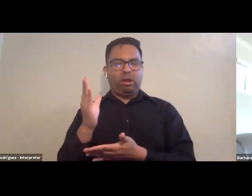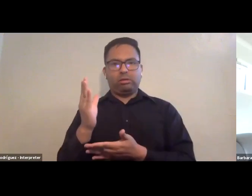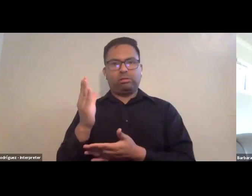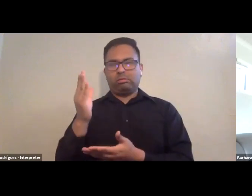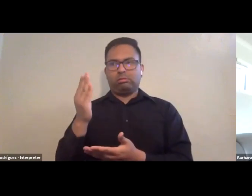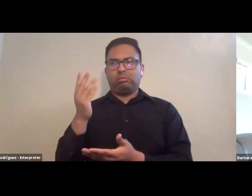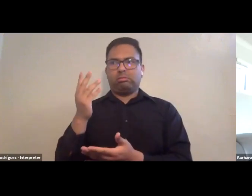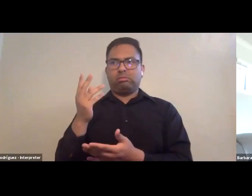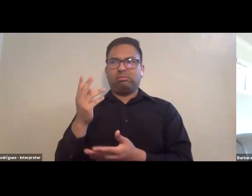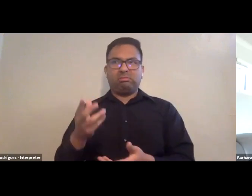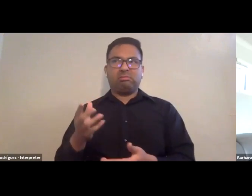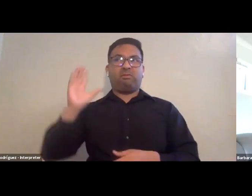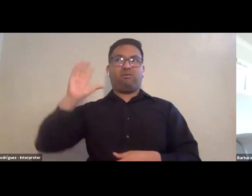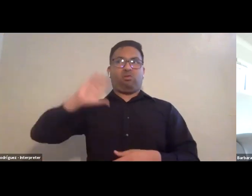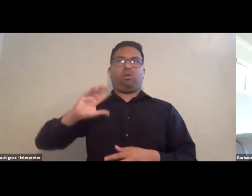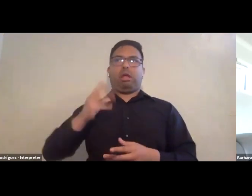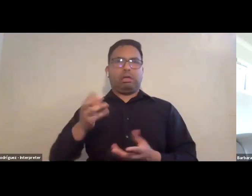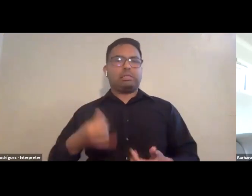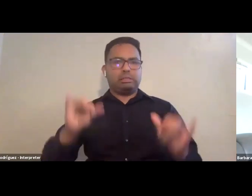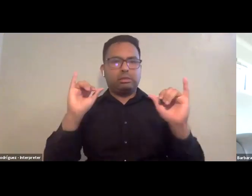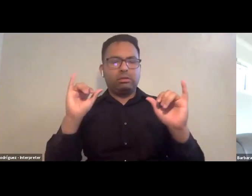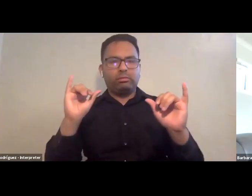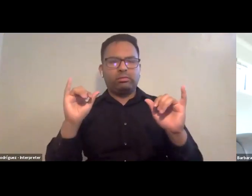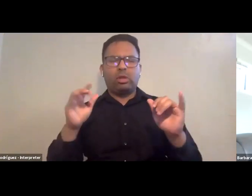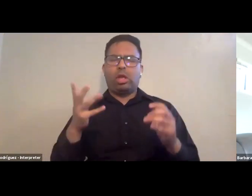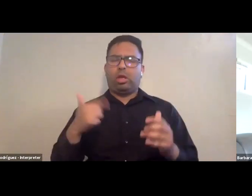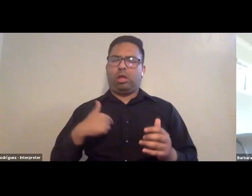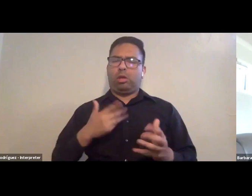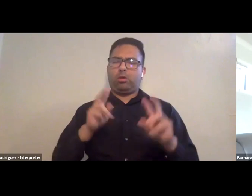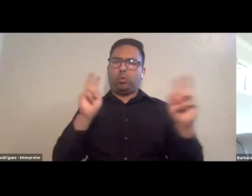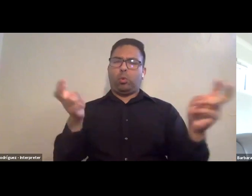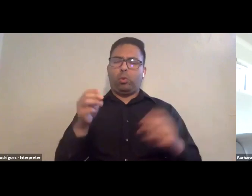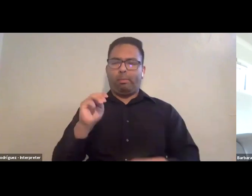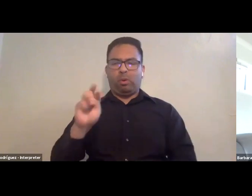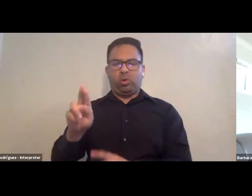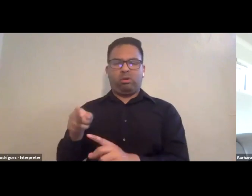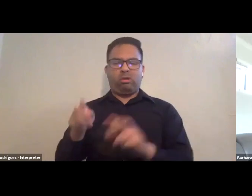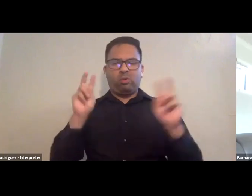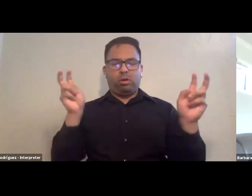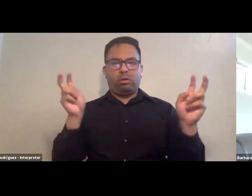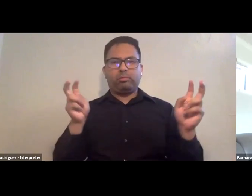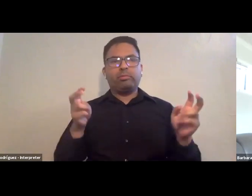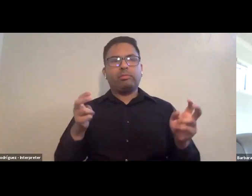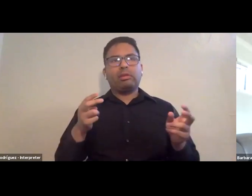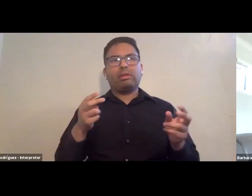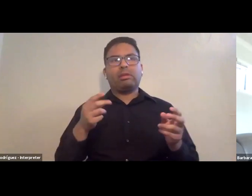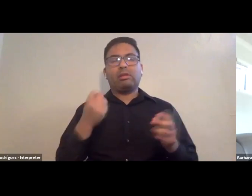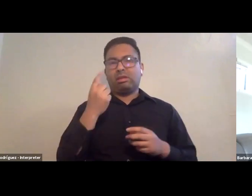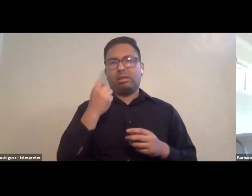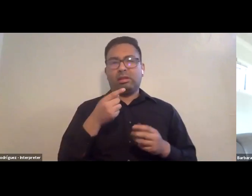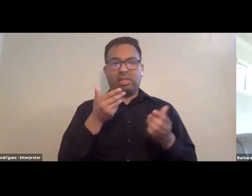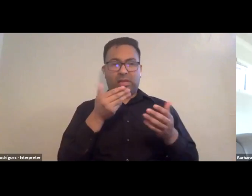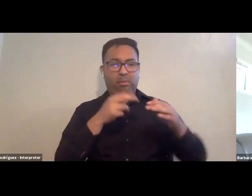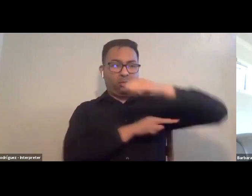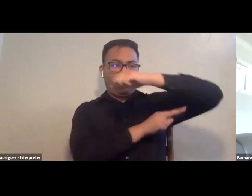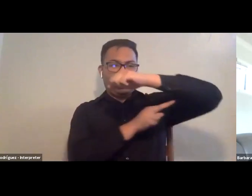and now. And to quote Margaret, quote, the thing about bridges is that